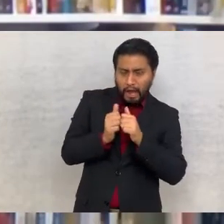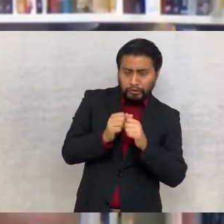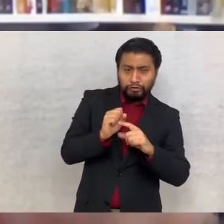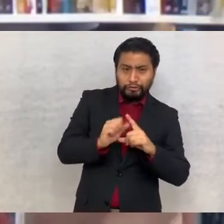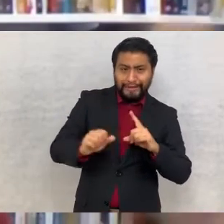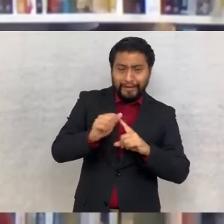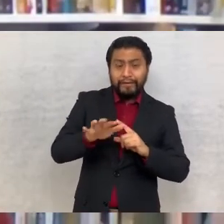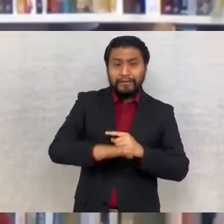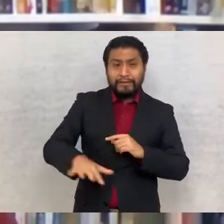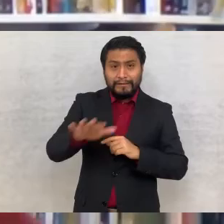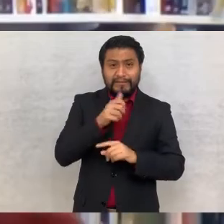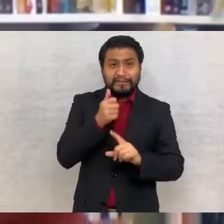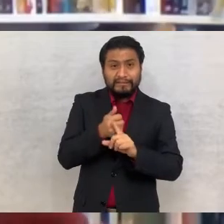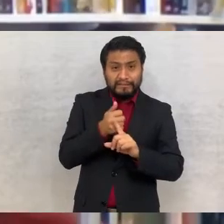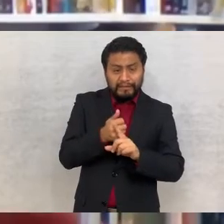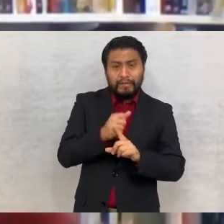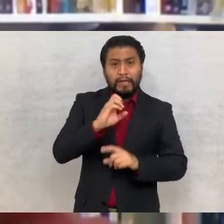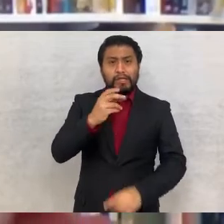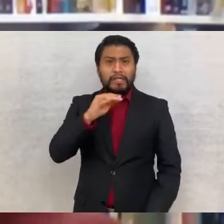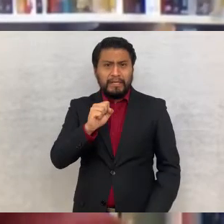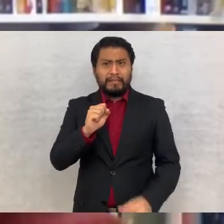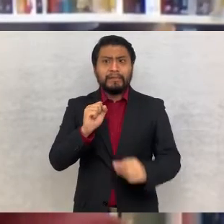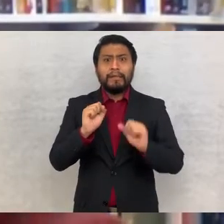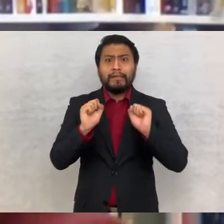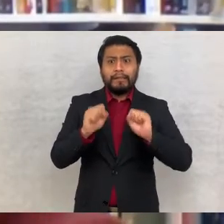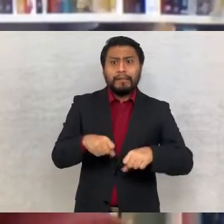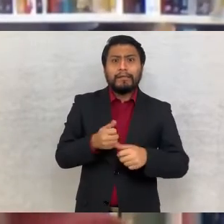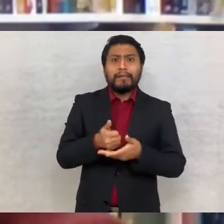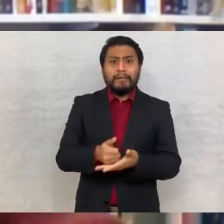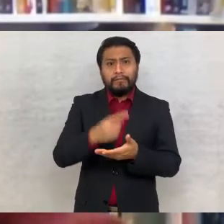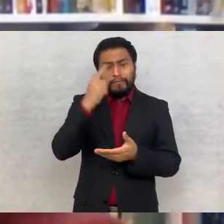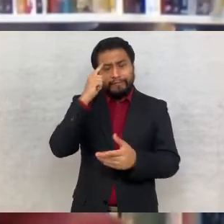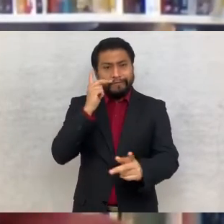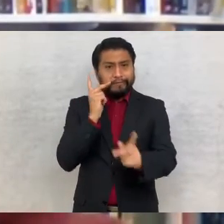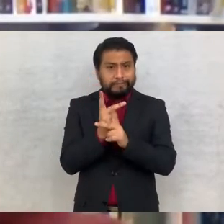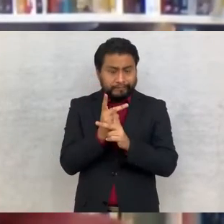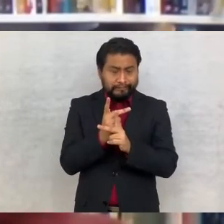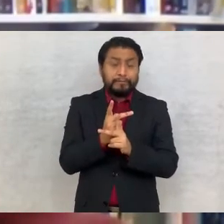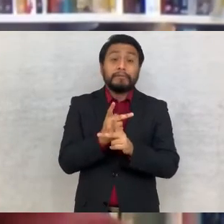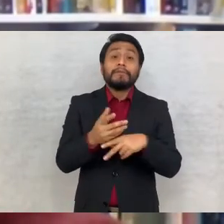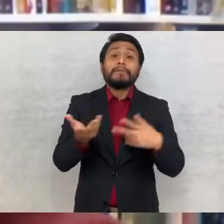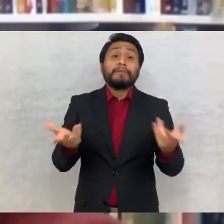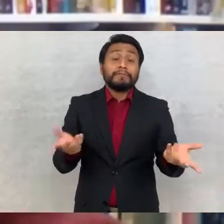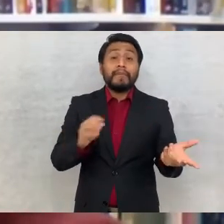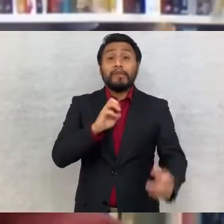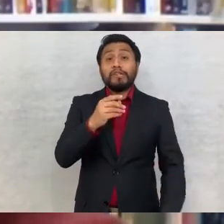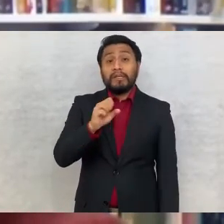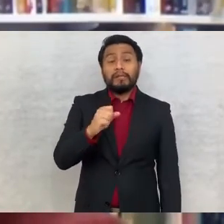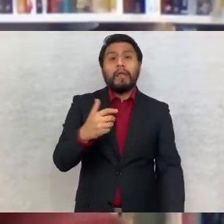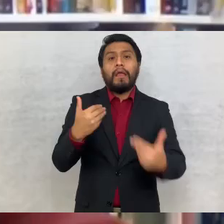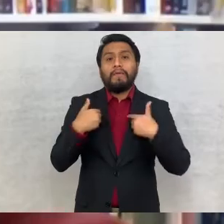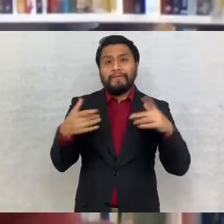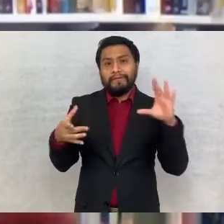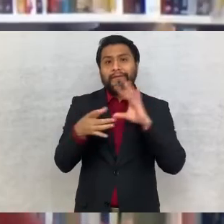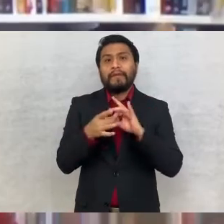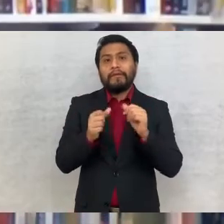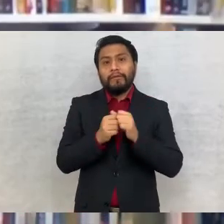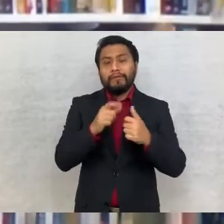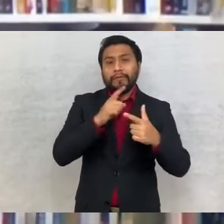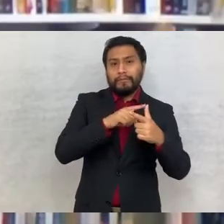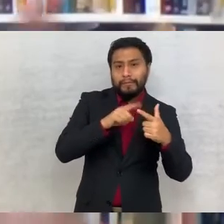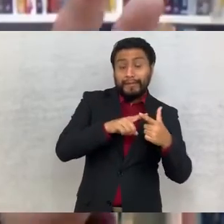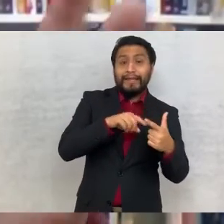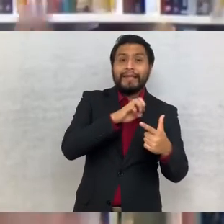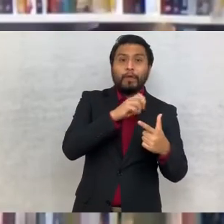an undesirable society in itself, which will be what eugenics warns can happen without its intervention. So eugenics